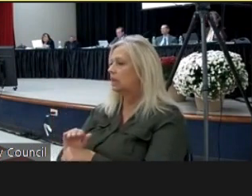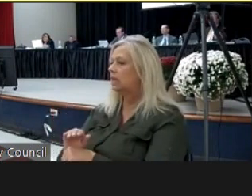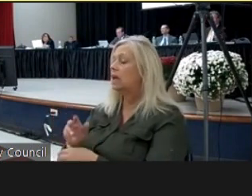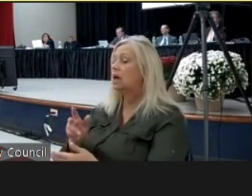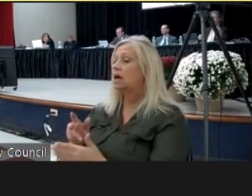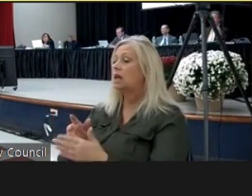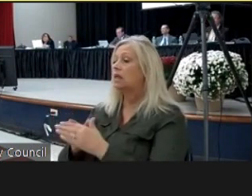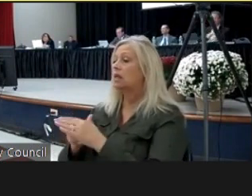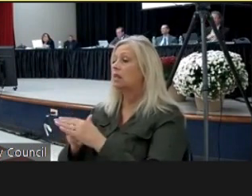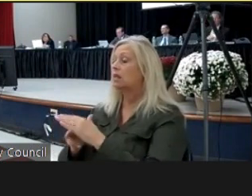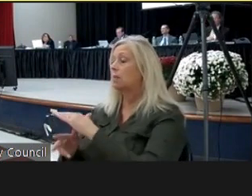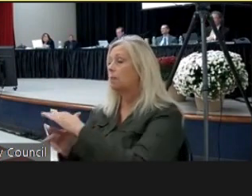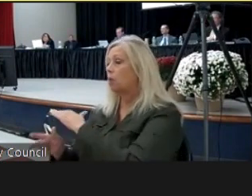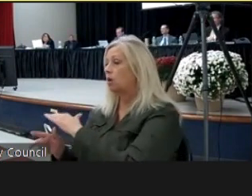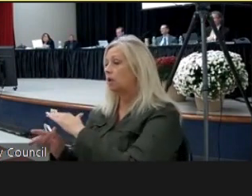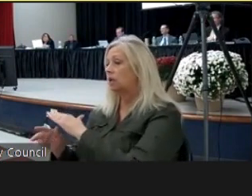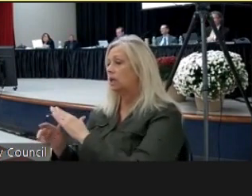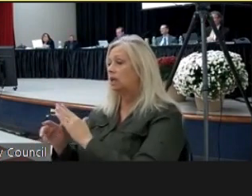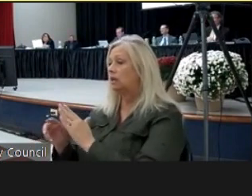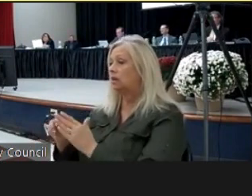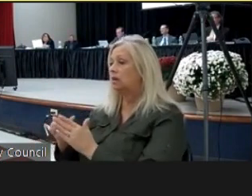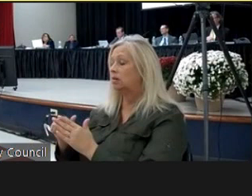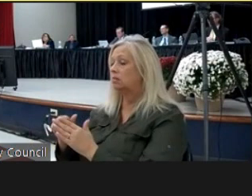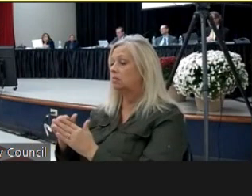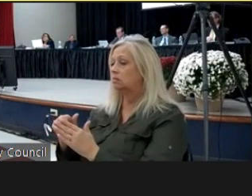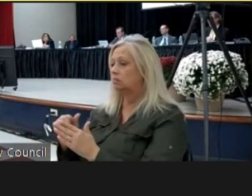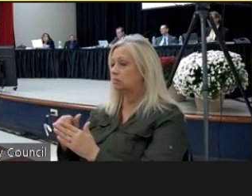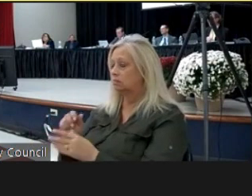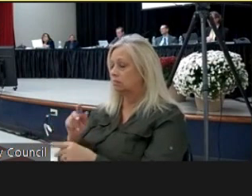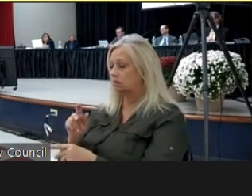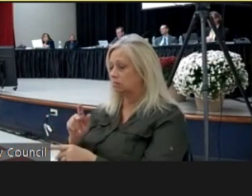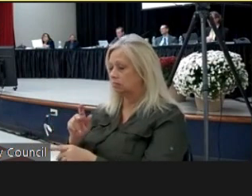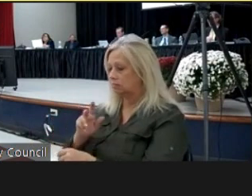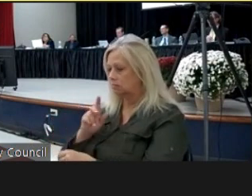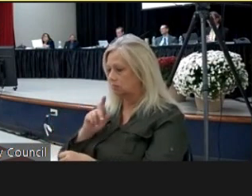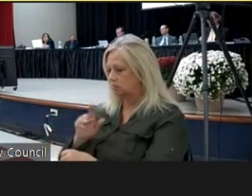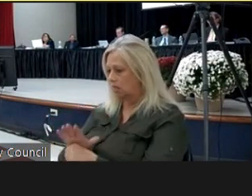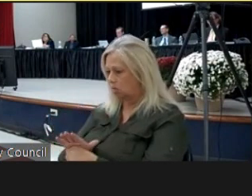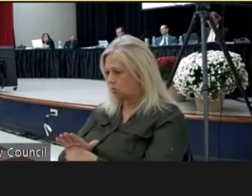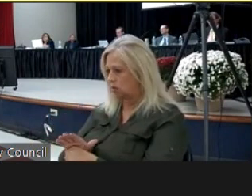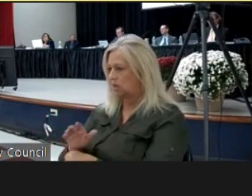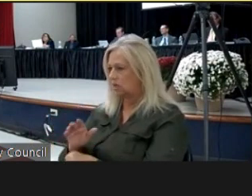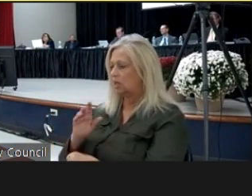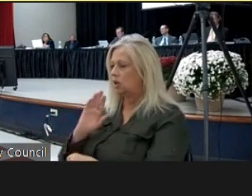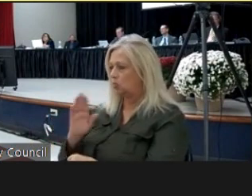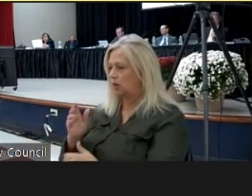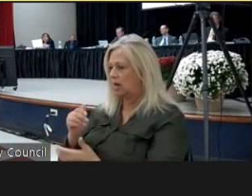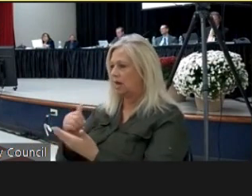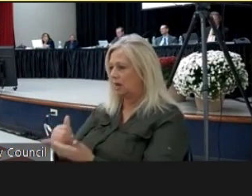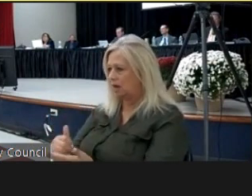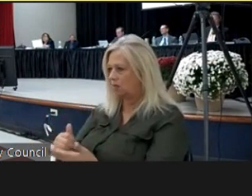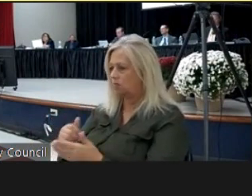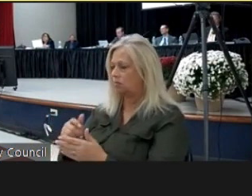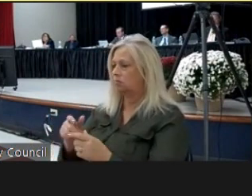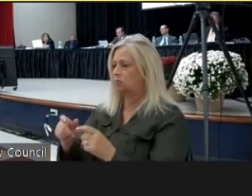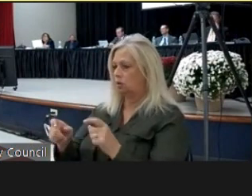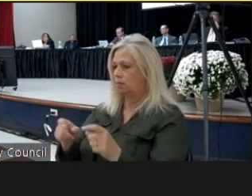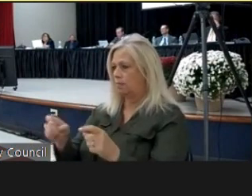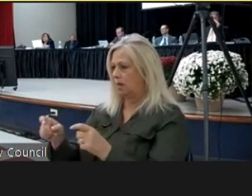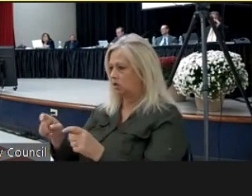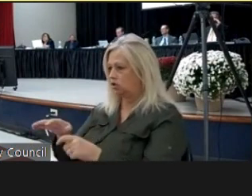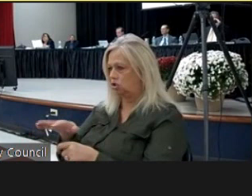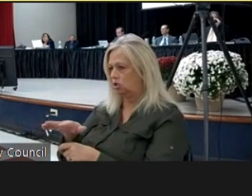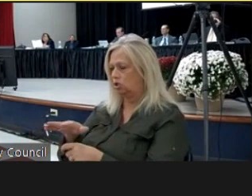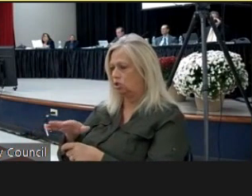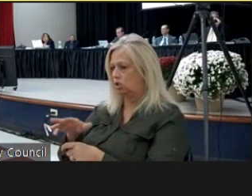is a requirement of our MDA with the city of Baylor. This will help manage the public spaces throughout the area.